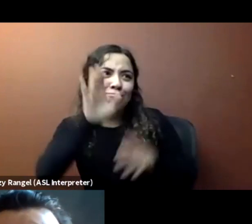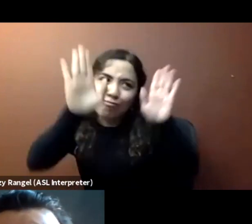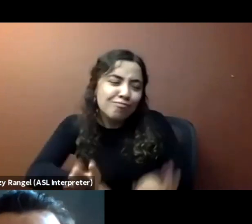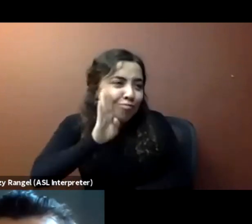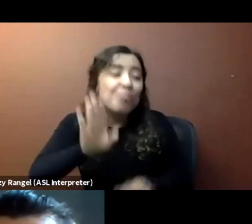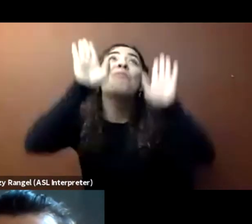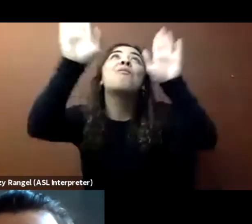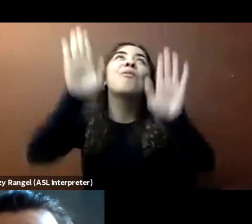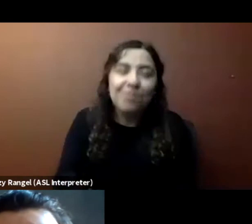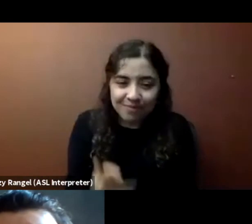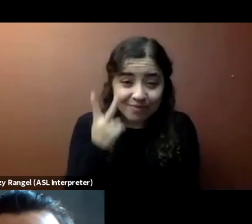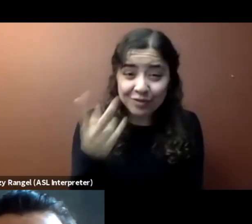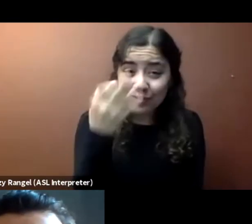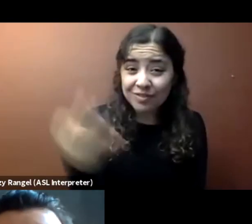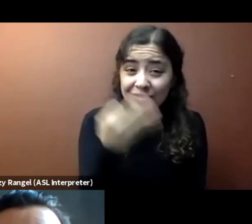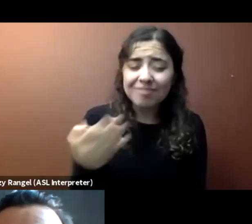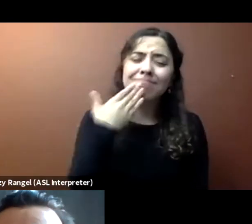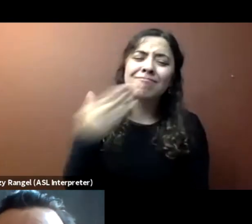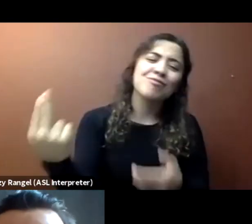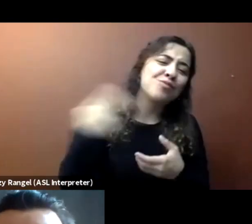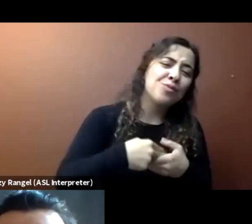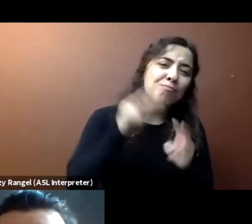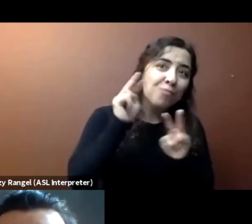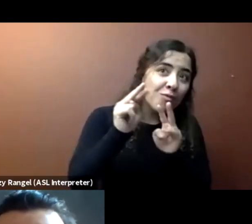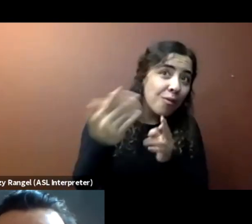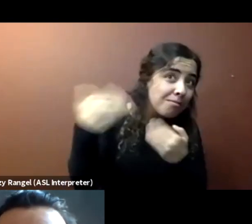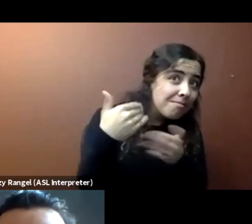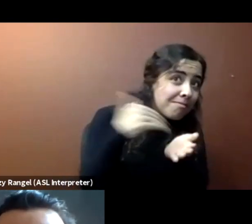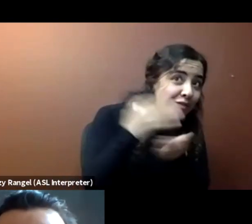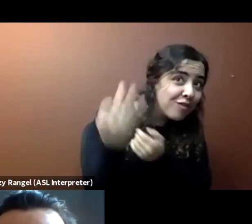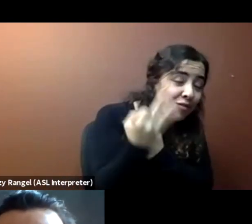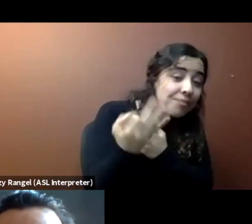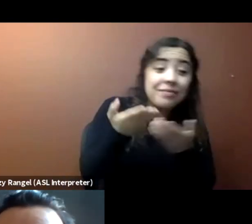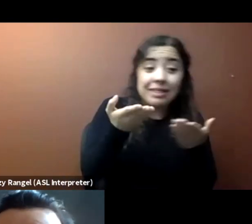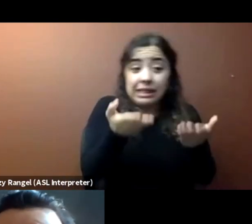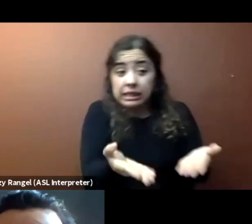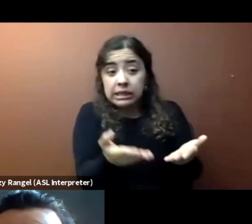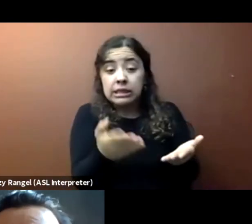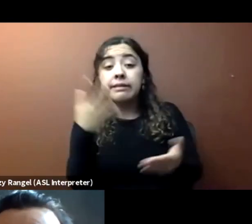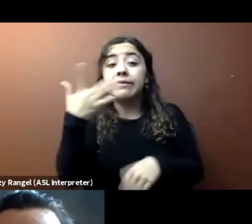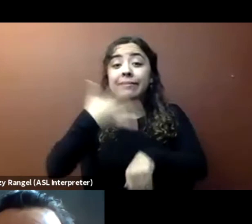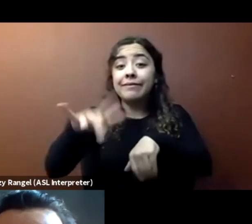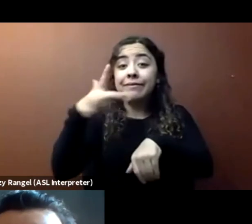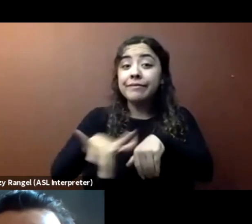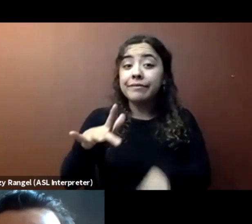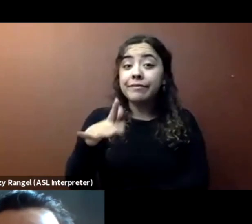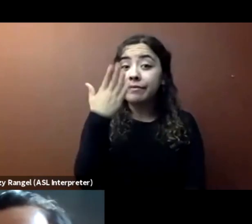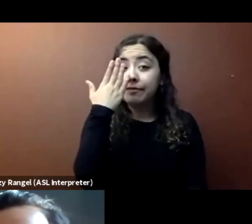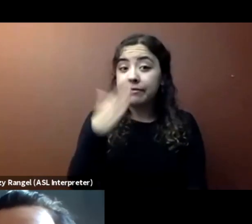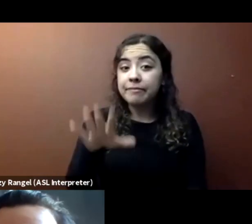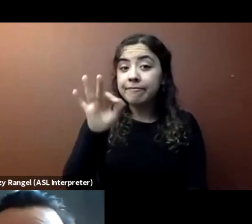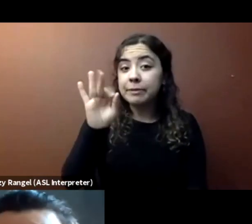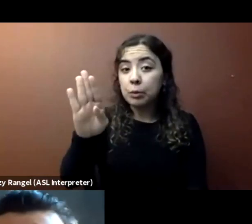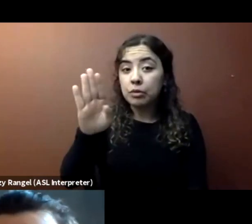everyone on Friday, for those of you who joined us. Also, this will be available on Facebook Live if